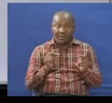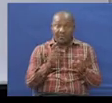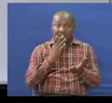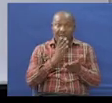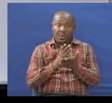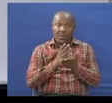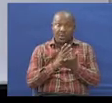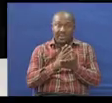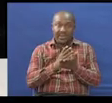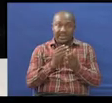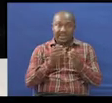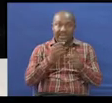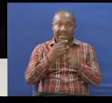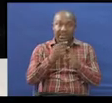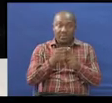term